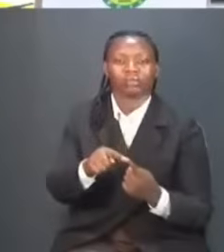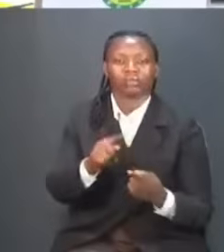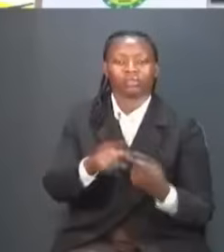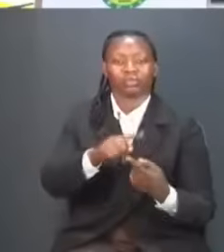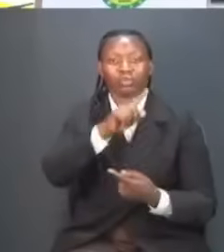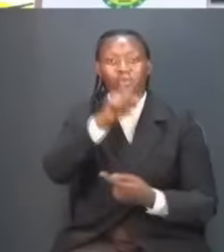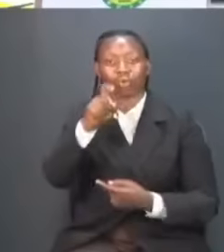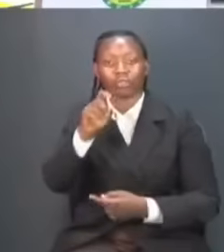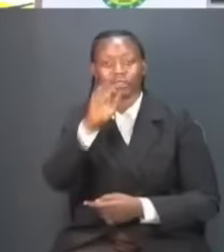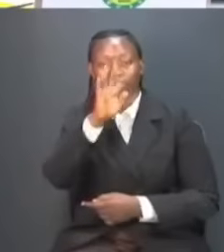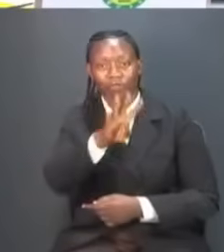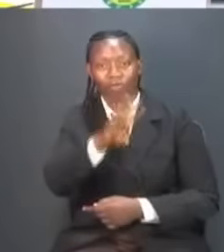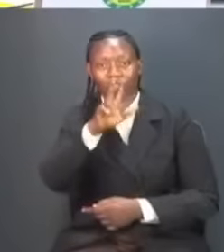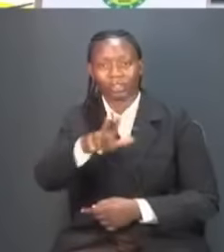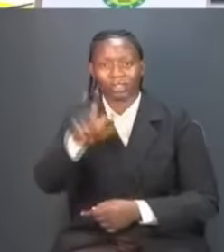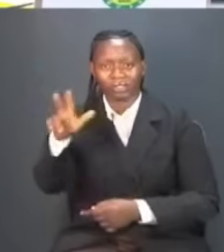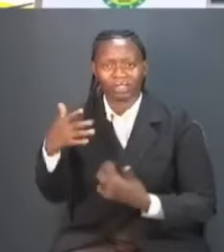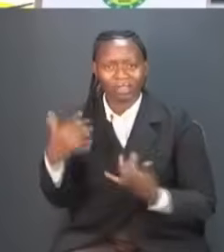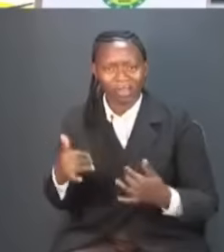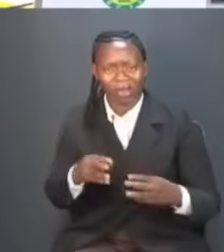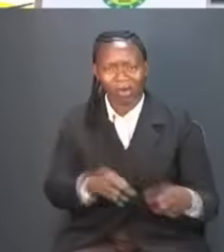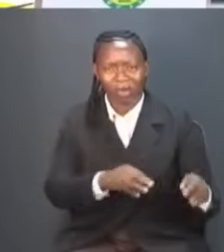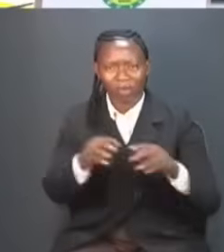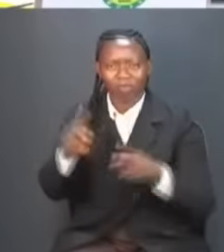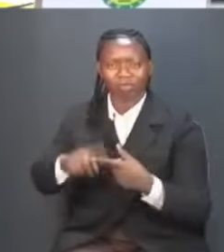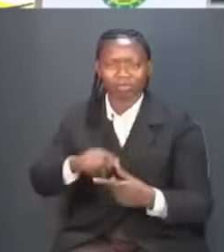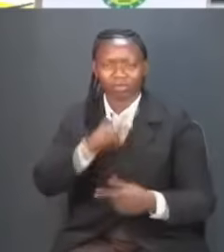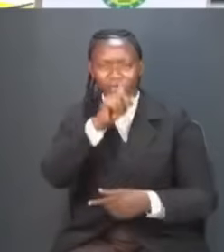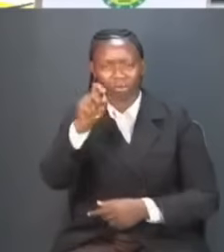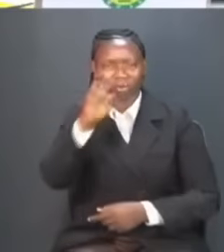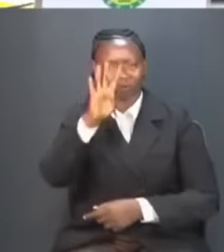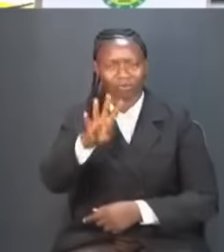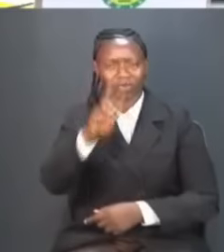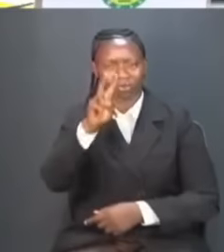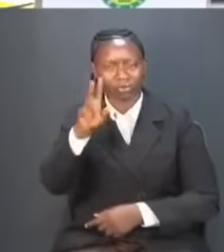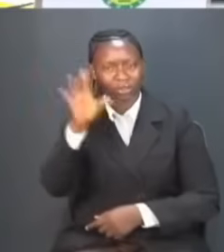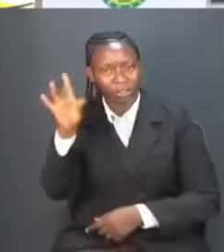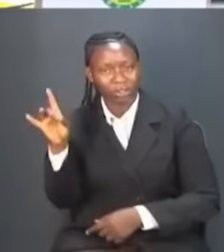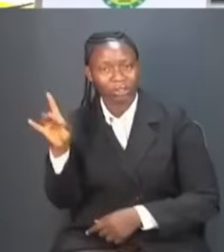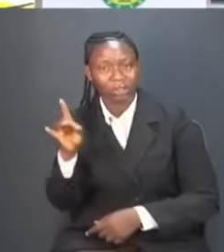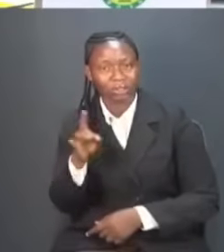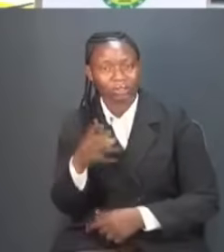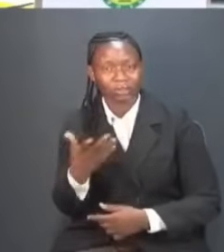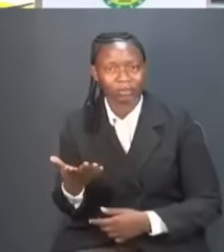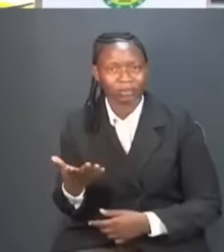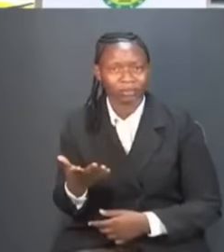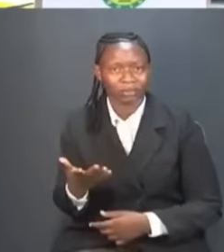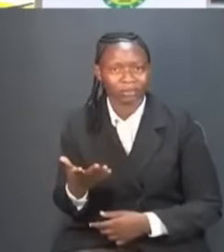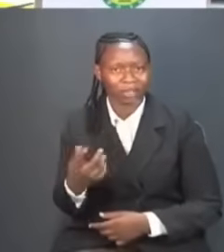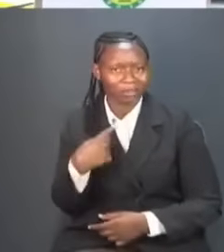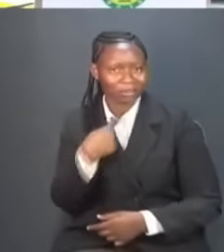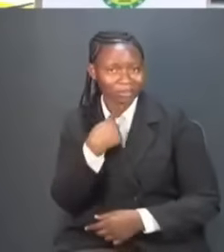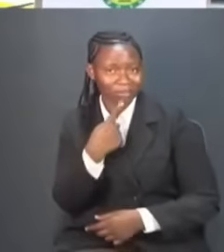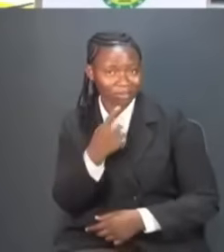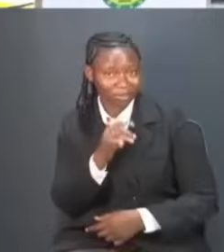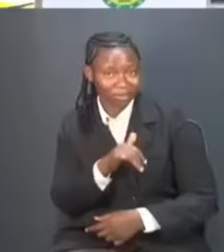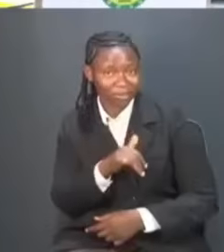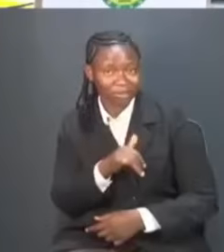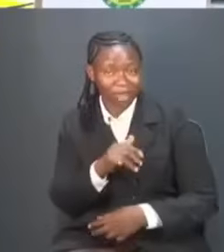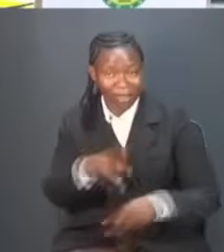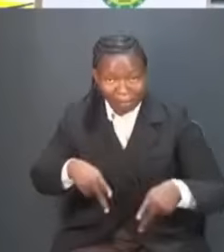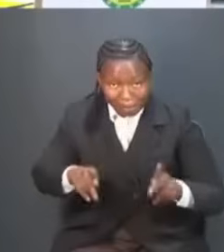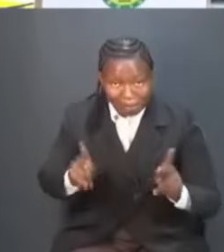question 433. Now we are proceeding to question 428. And are you assuming that